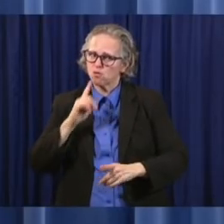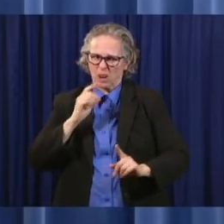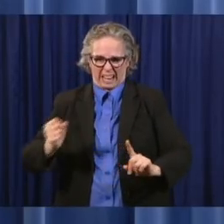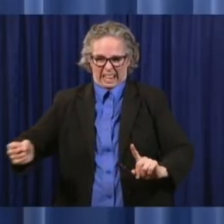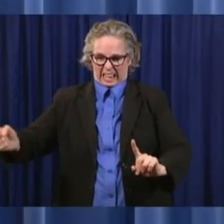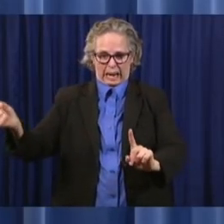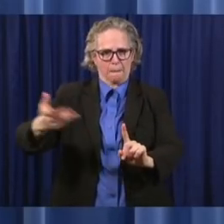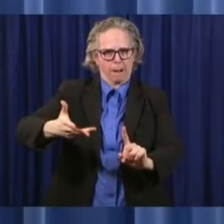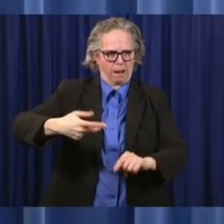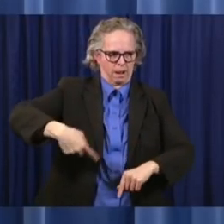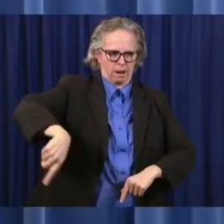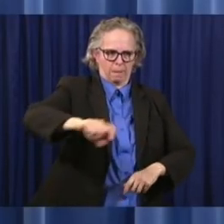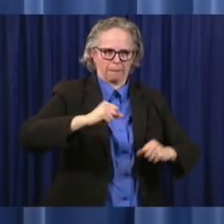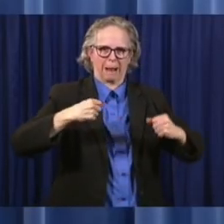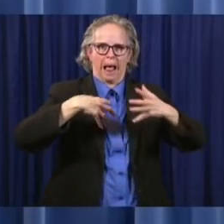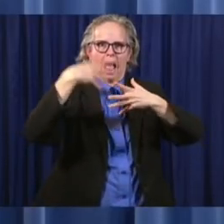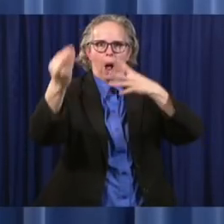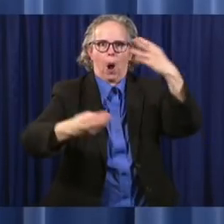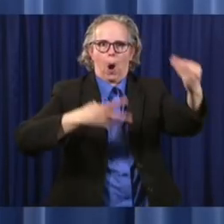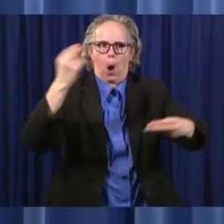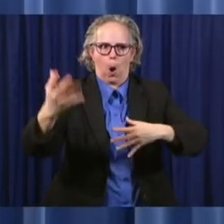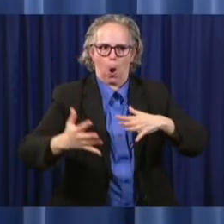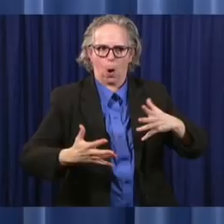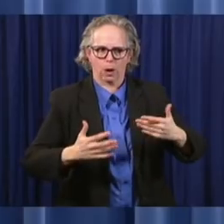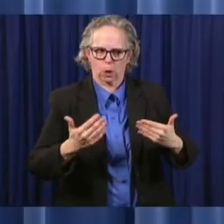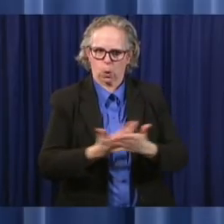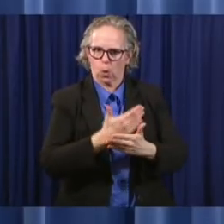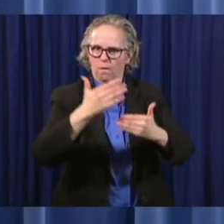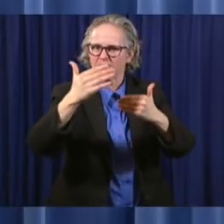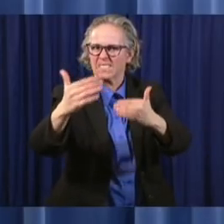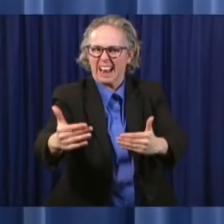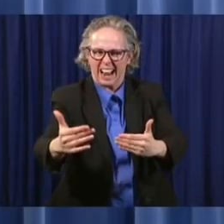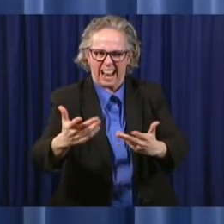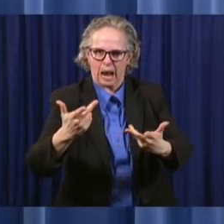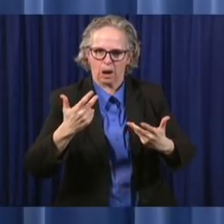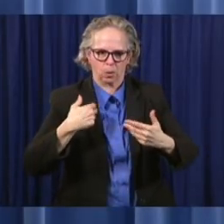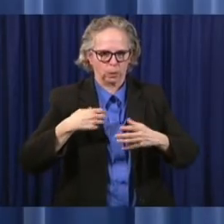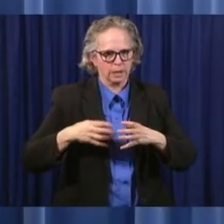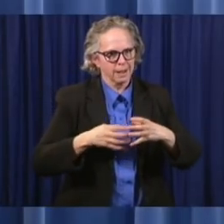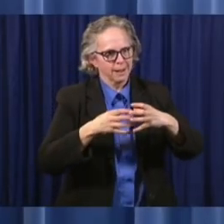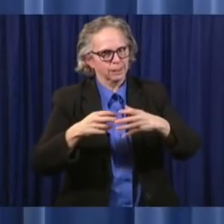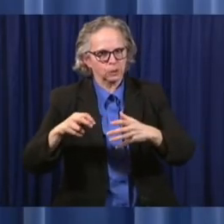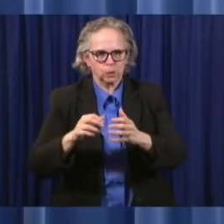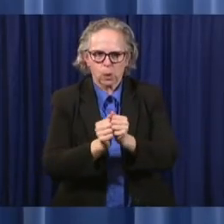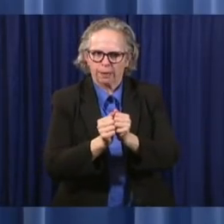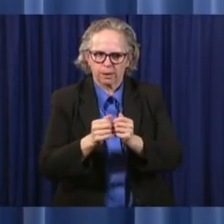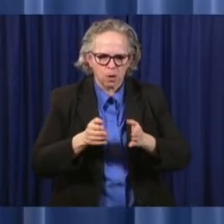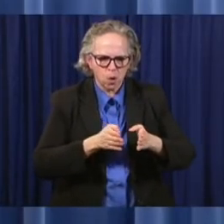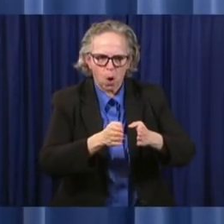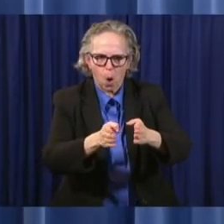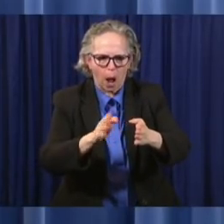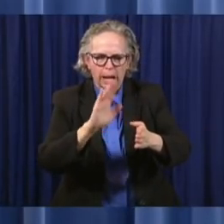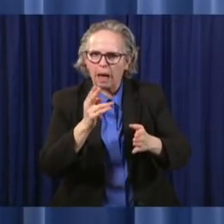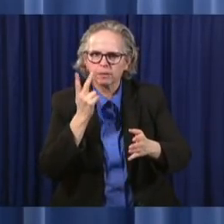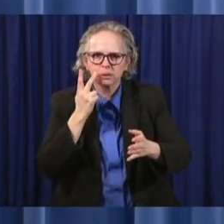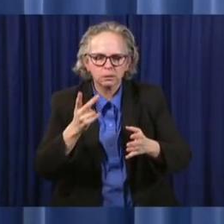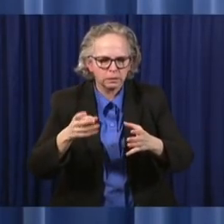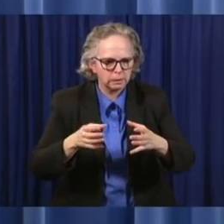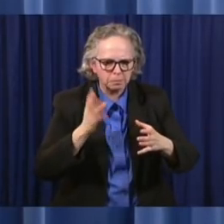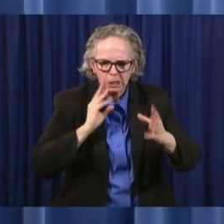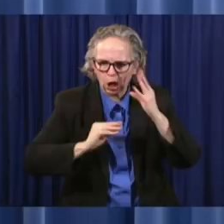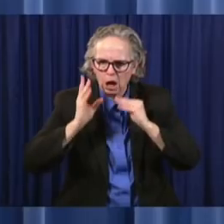the journey. We're on a road that's never been traveled before, certainly never been traveled before in